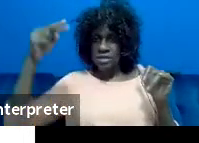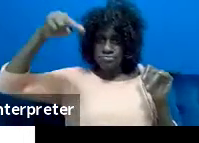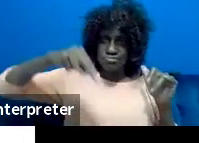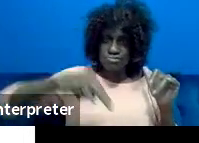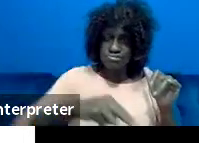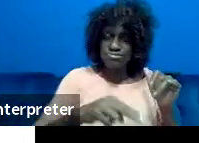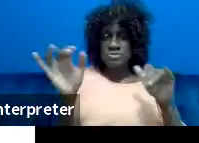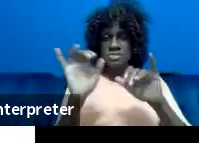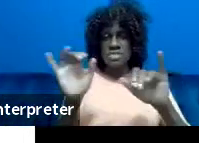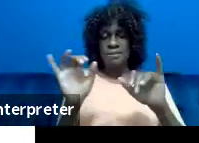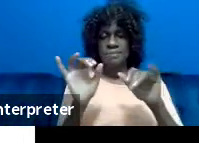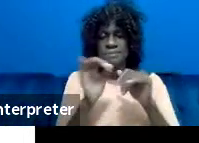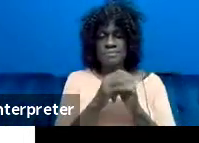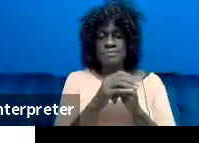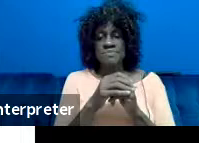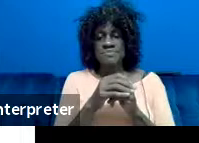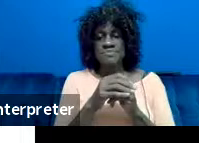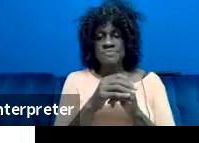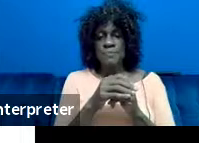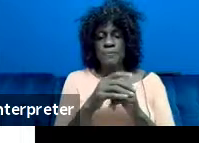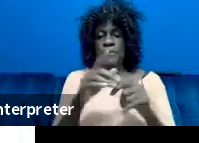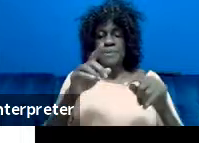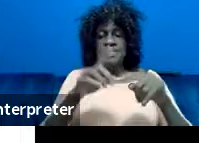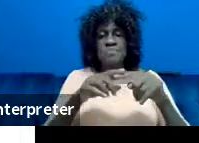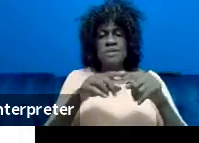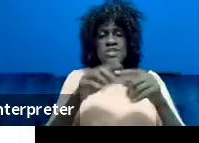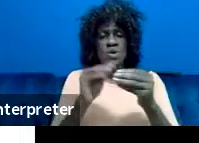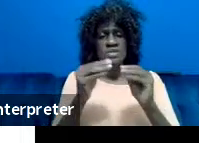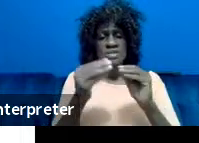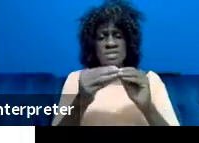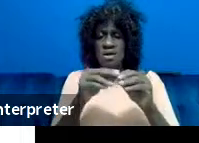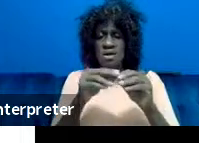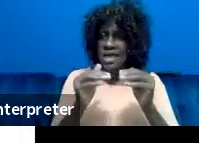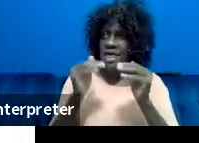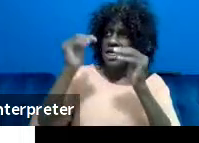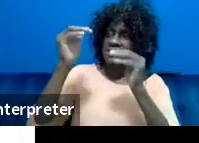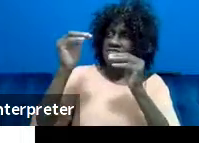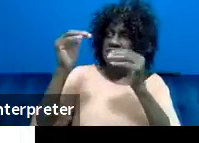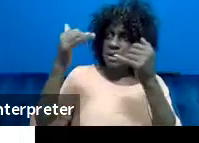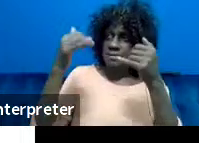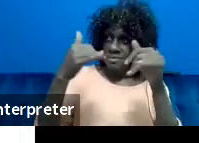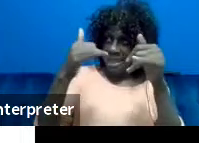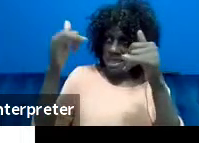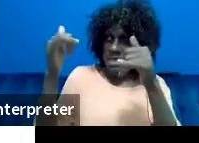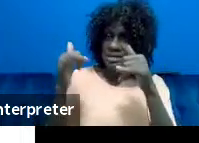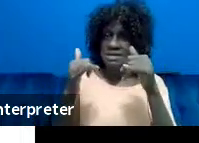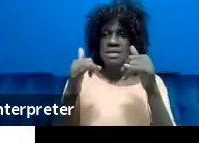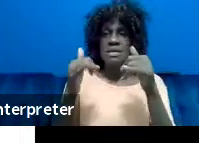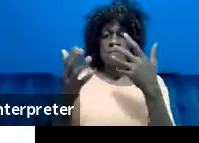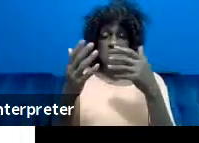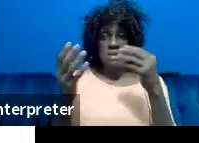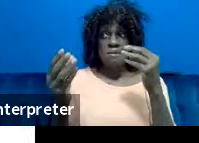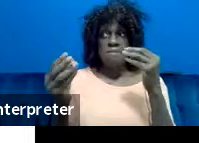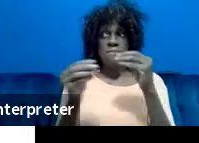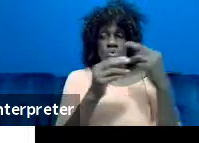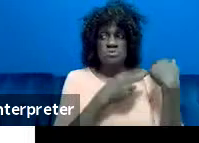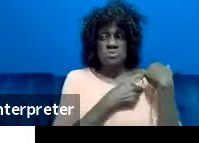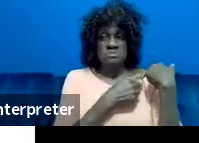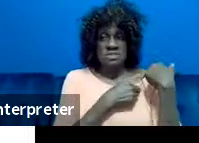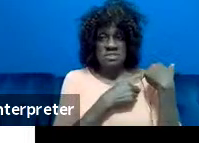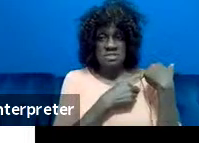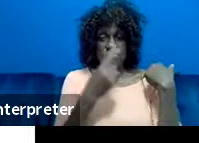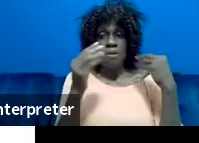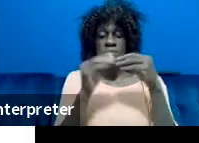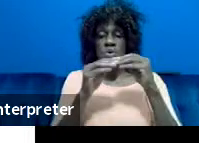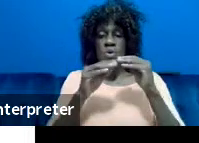type. So again, based on the number of elevated play components provided, there may be an additional obligation for more